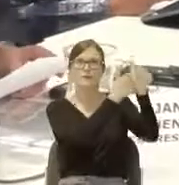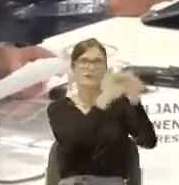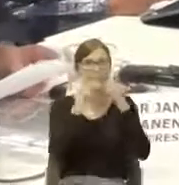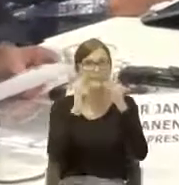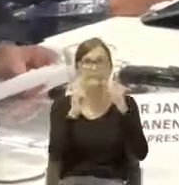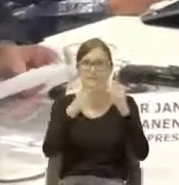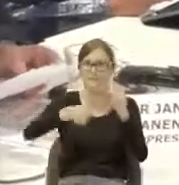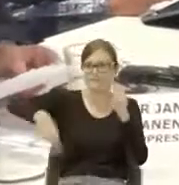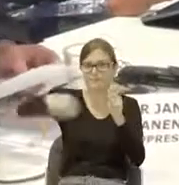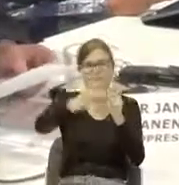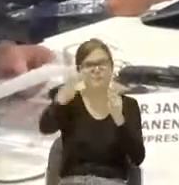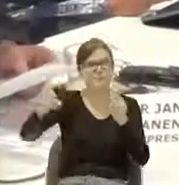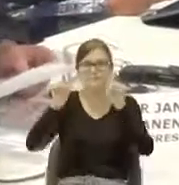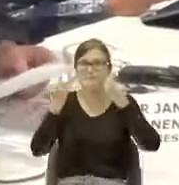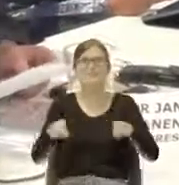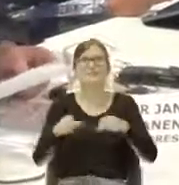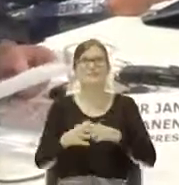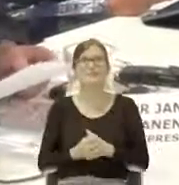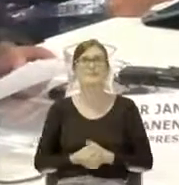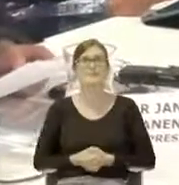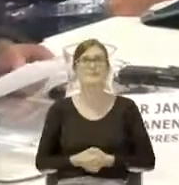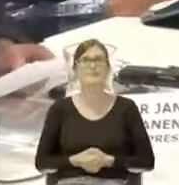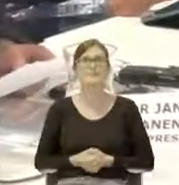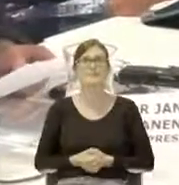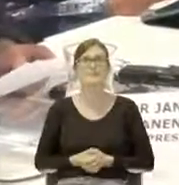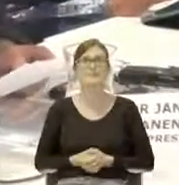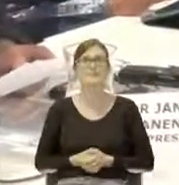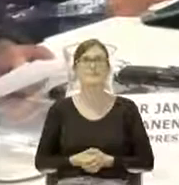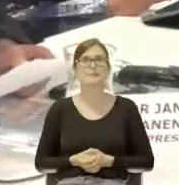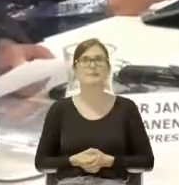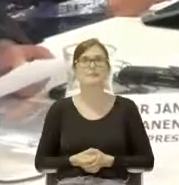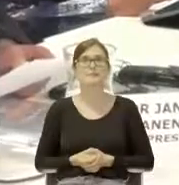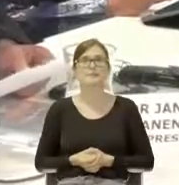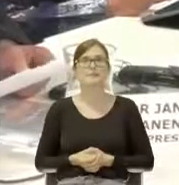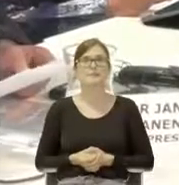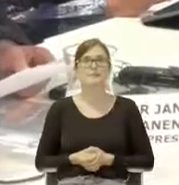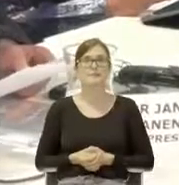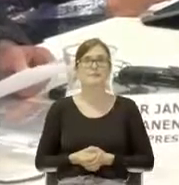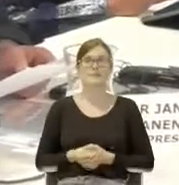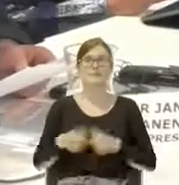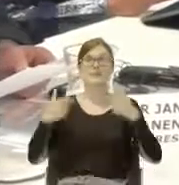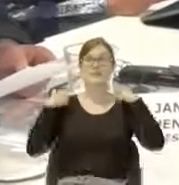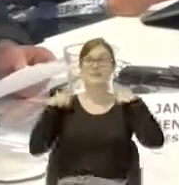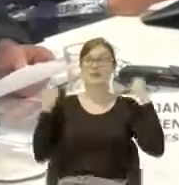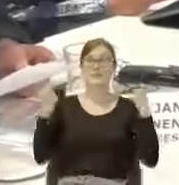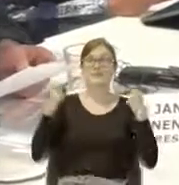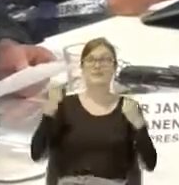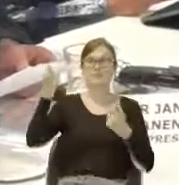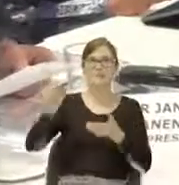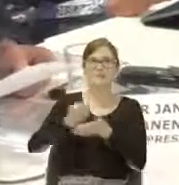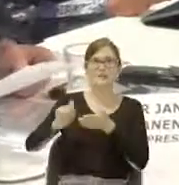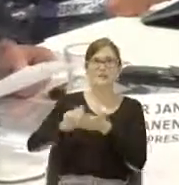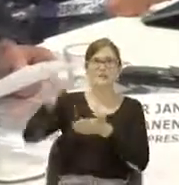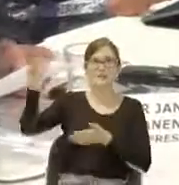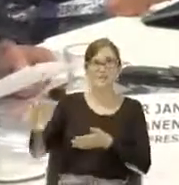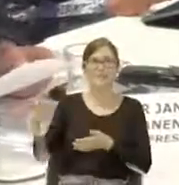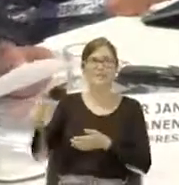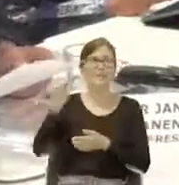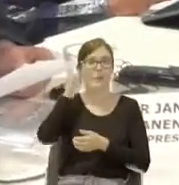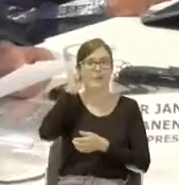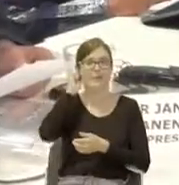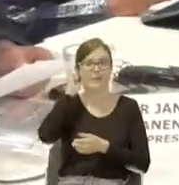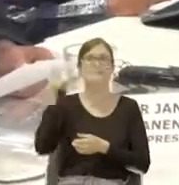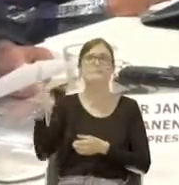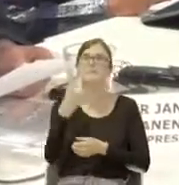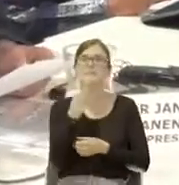General proposes the opportunity to make our way, the new urban agenda is an agenda that speaks to